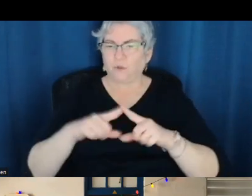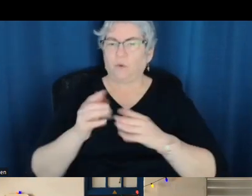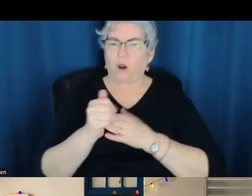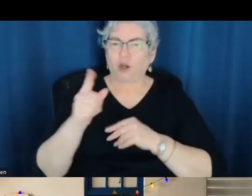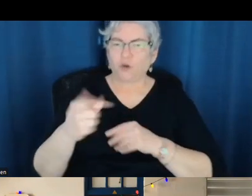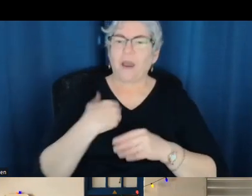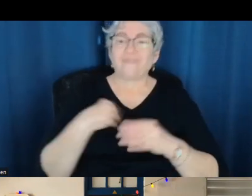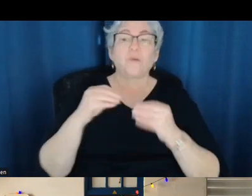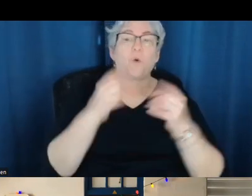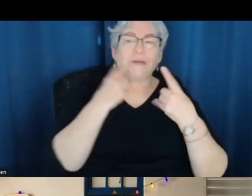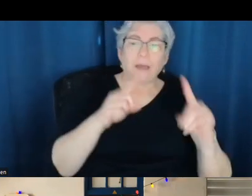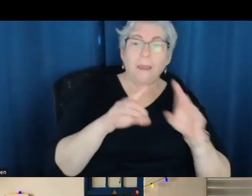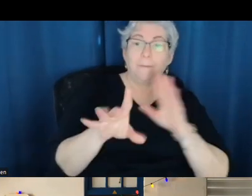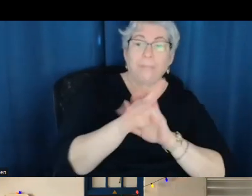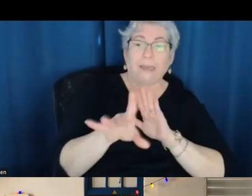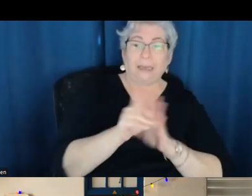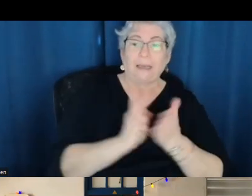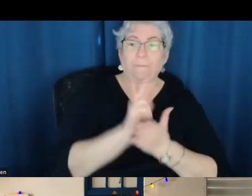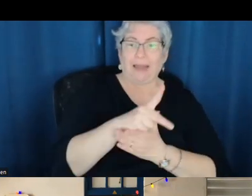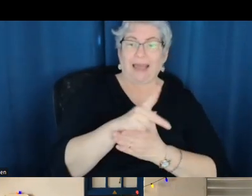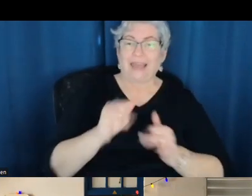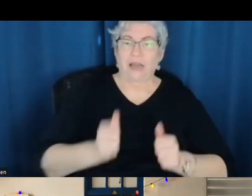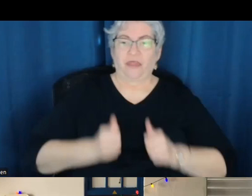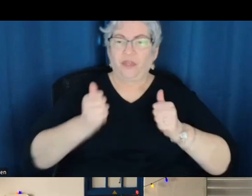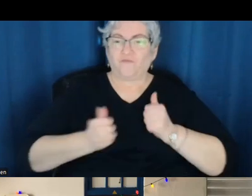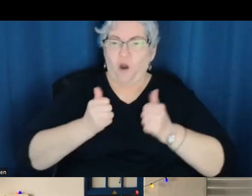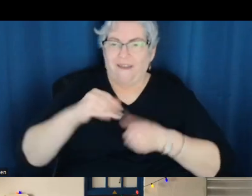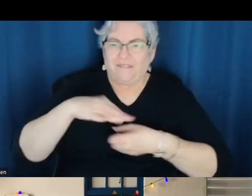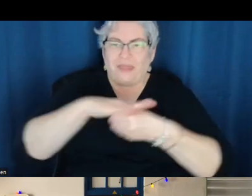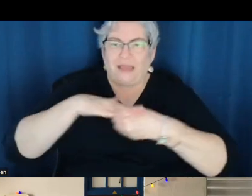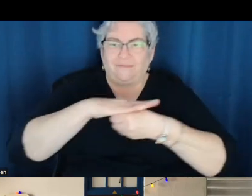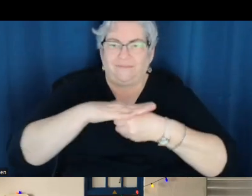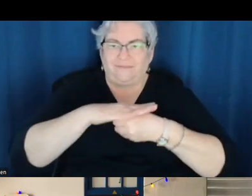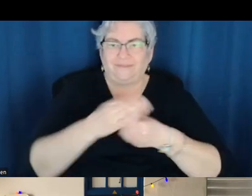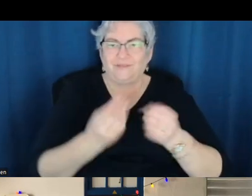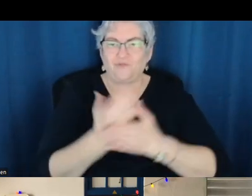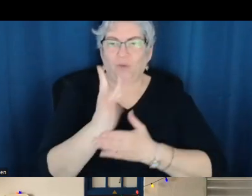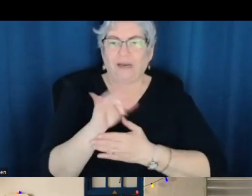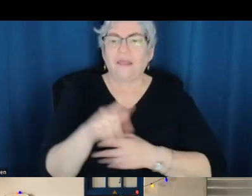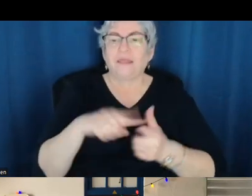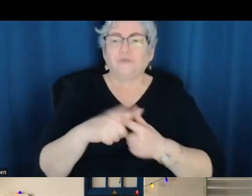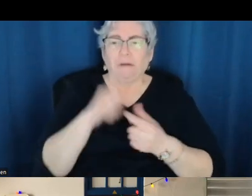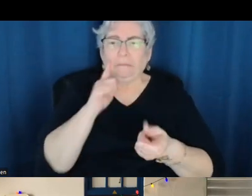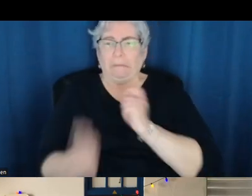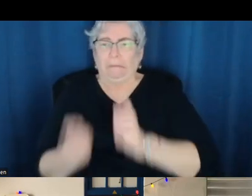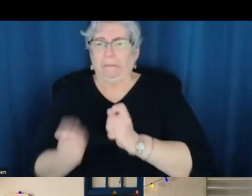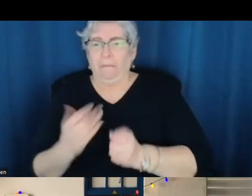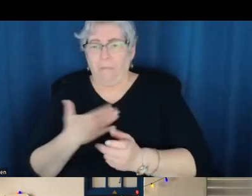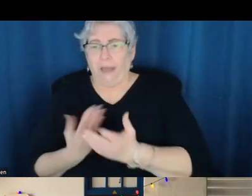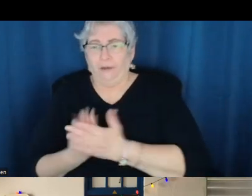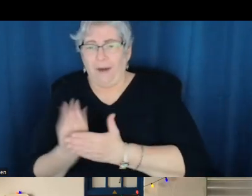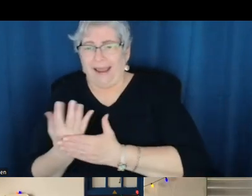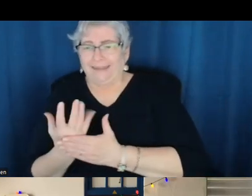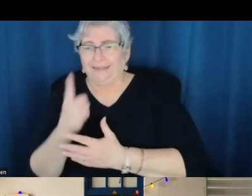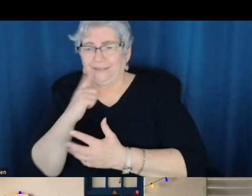have more success selecting plants that thrive in your growing conditions than trying to amend your site to fit